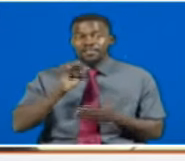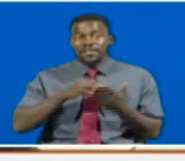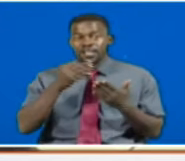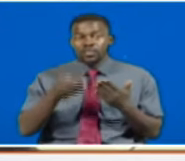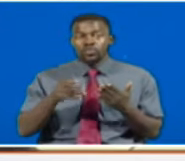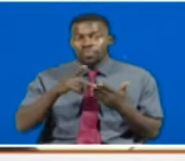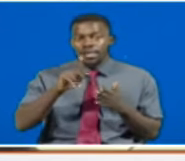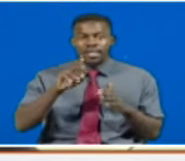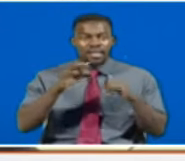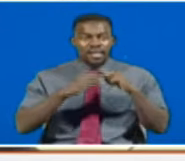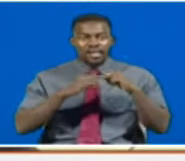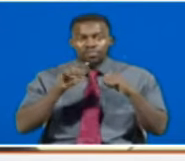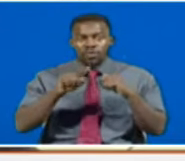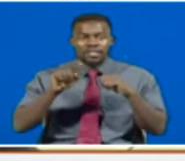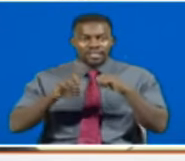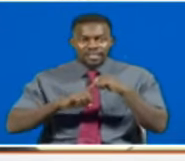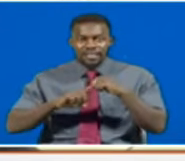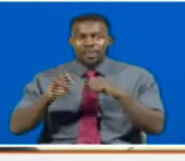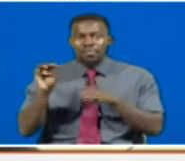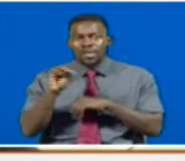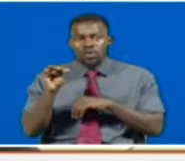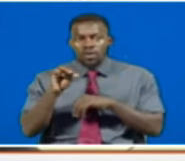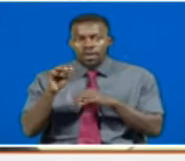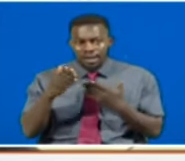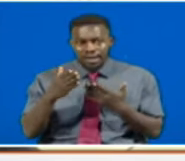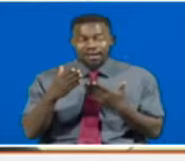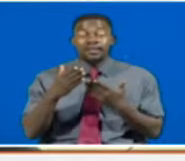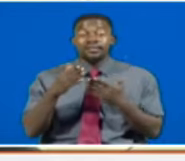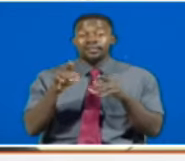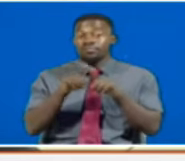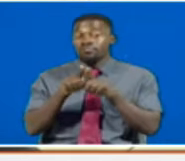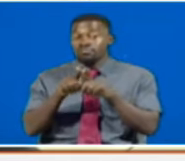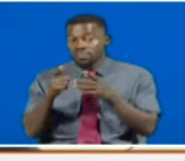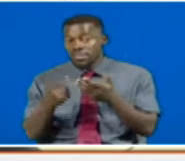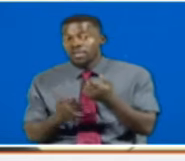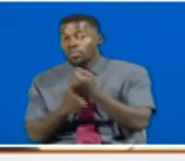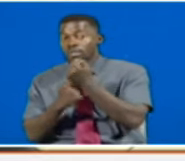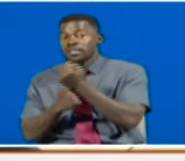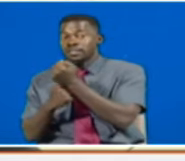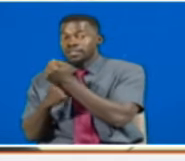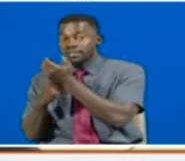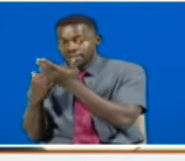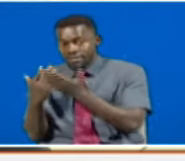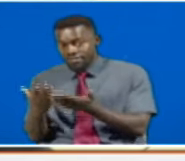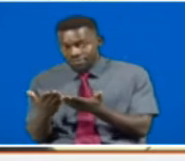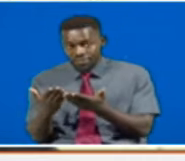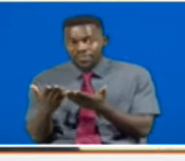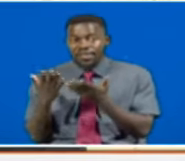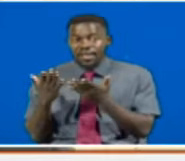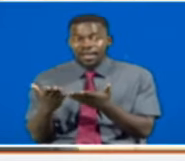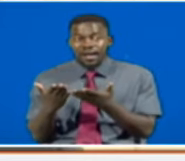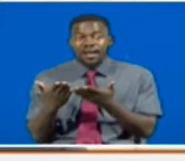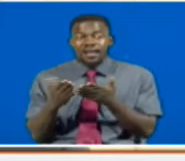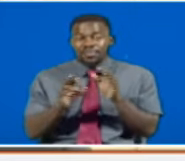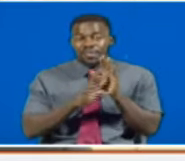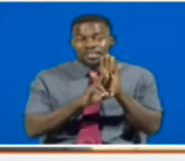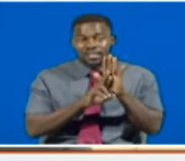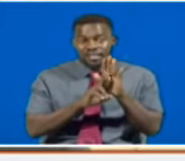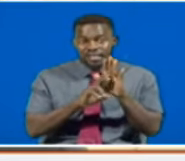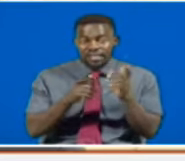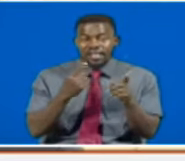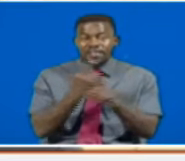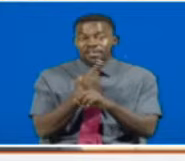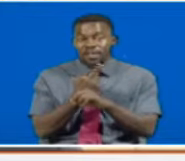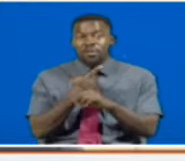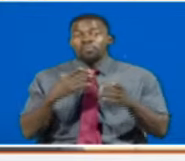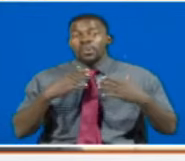8.6 million shillings of a guaranteed loan inclusive of accrued interest. Representing the guarantors, Advocate Wambugu